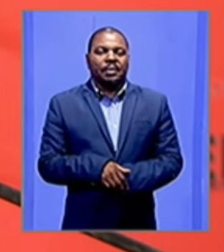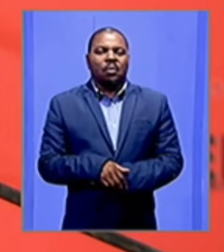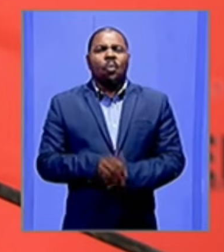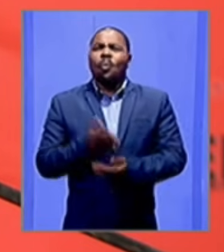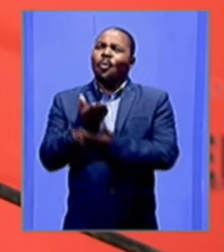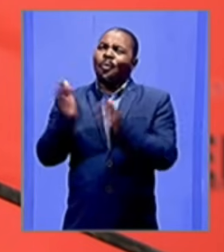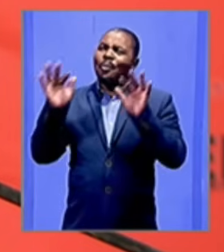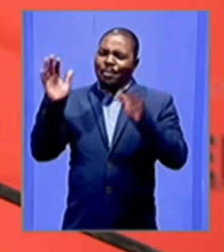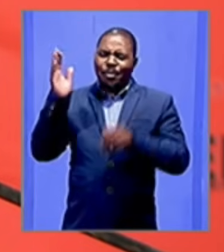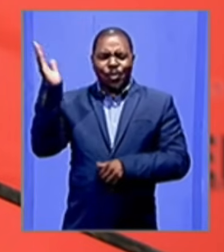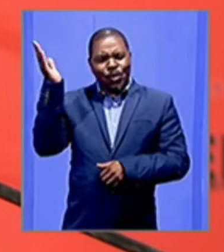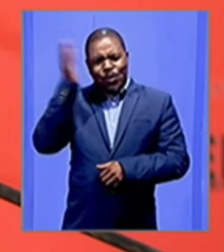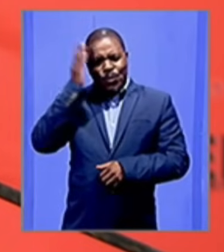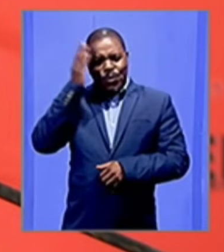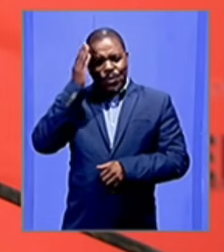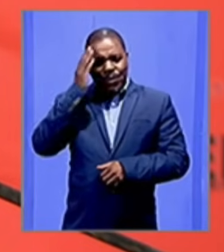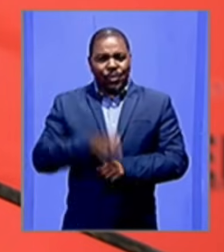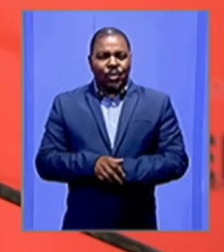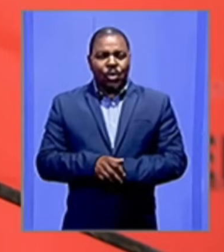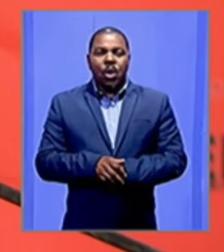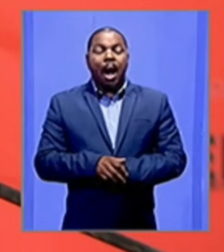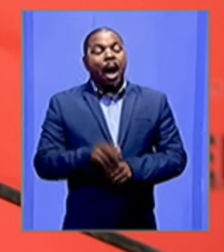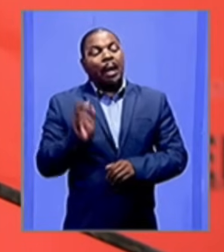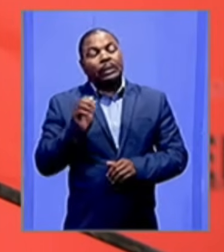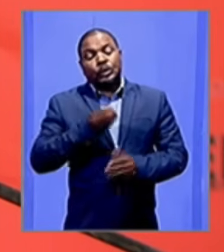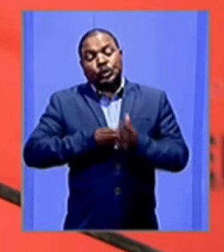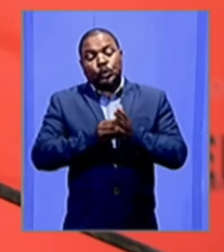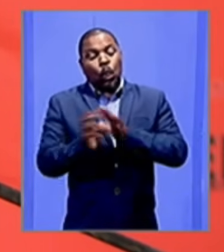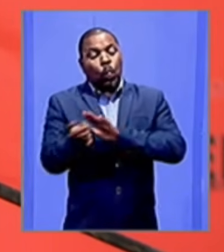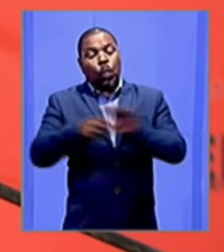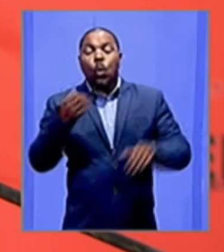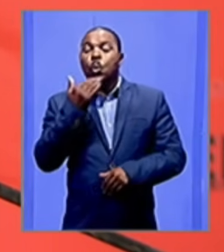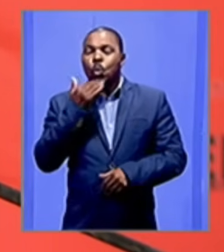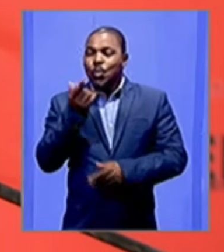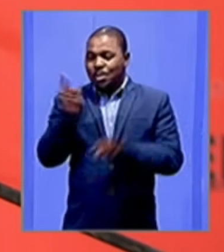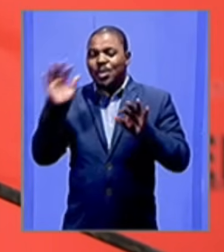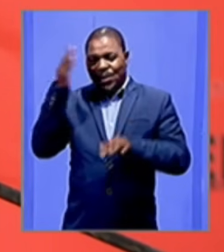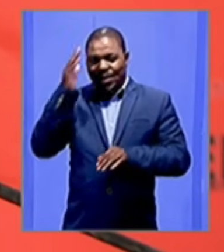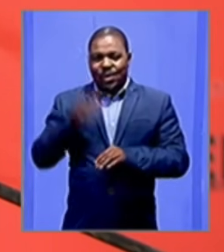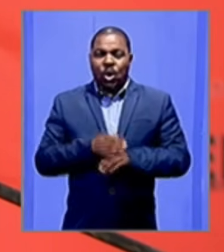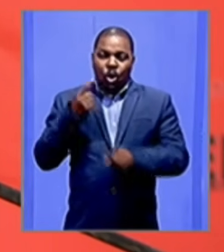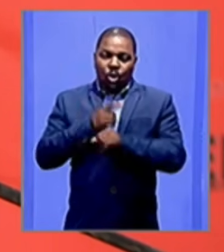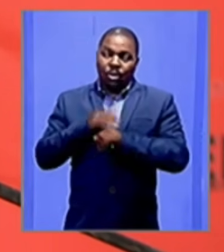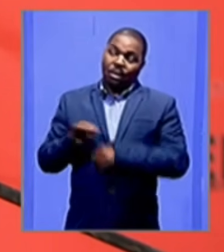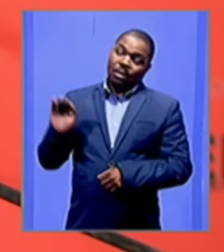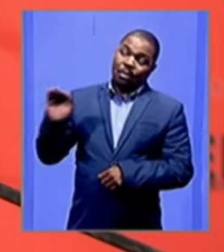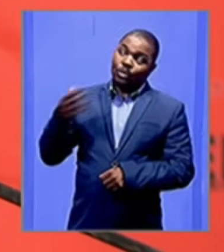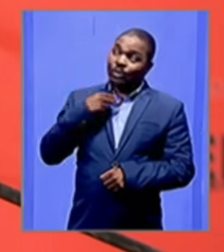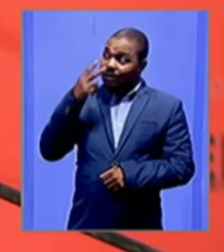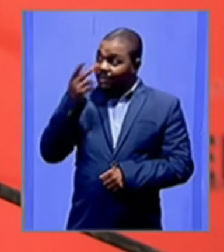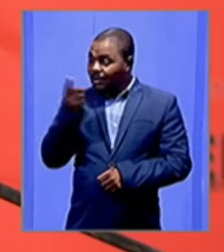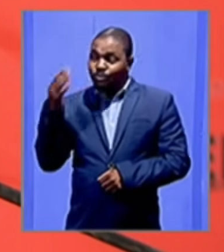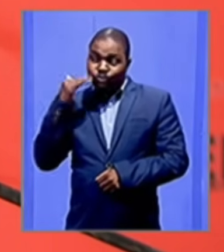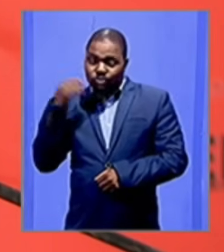Everybody knows who is the thief. So never stop to remind them wherever you see them that